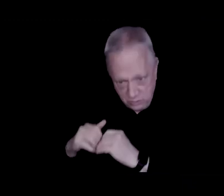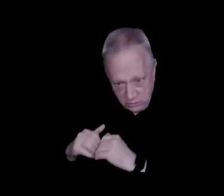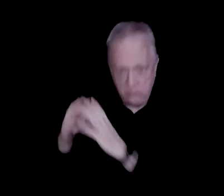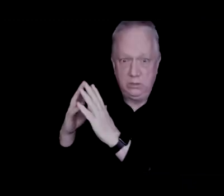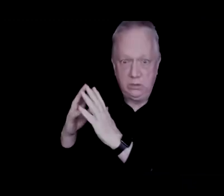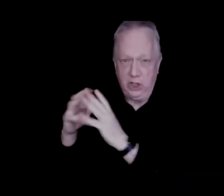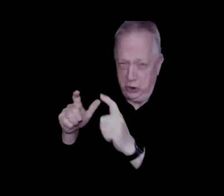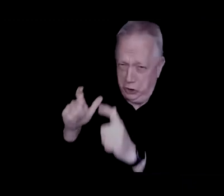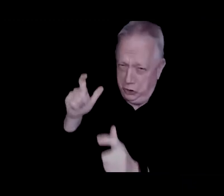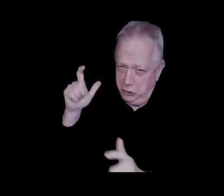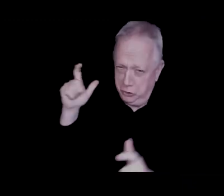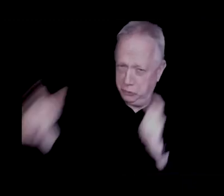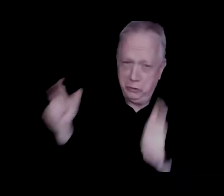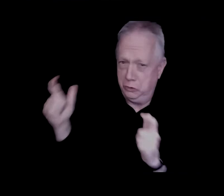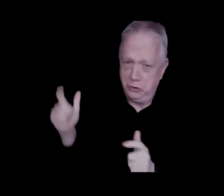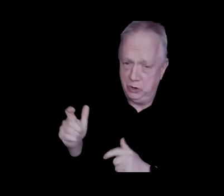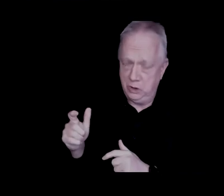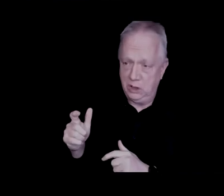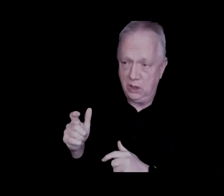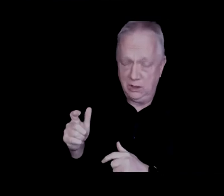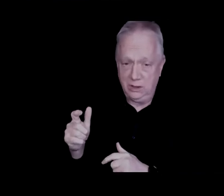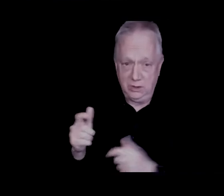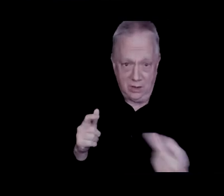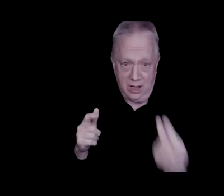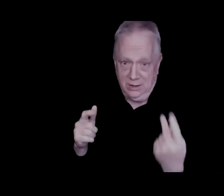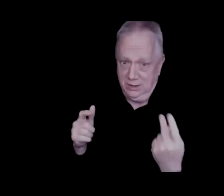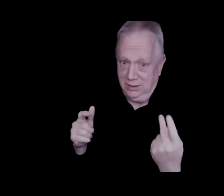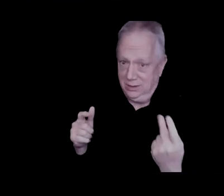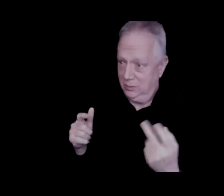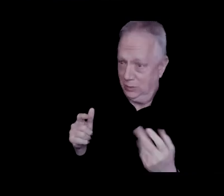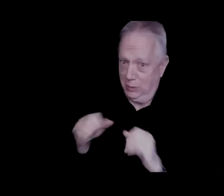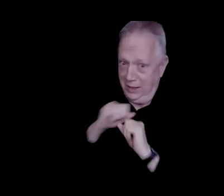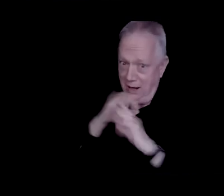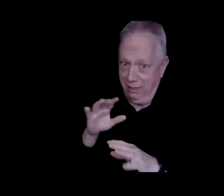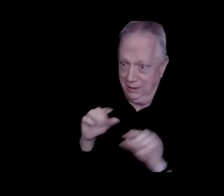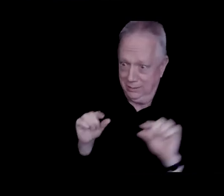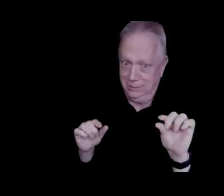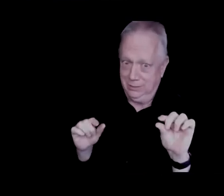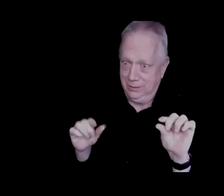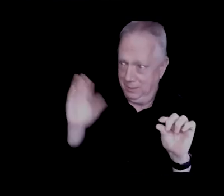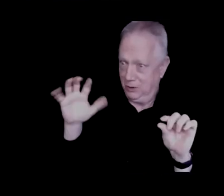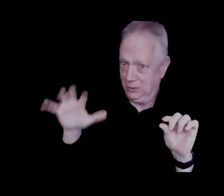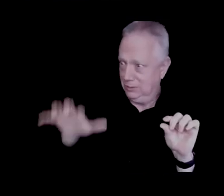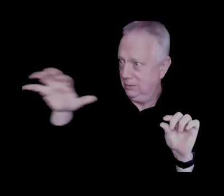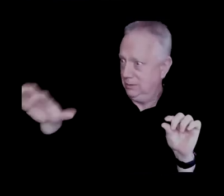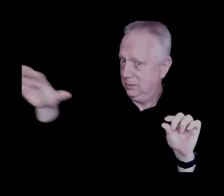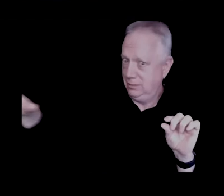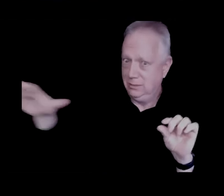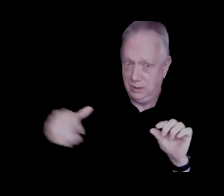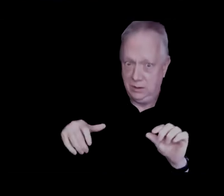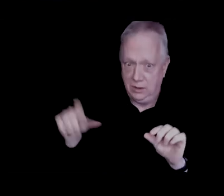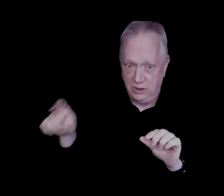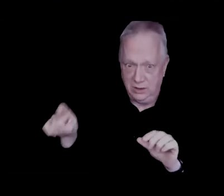huge. And so us, we were nothing compared to what we have,